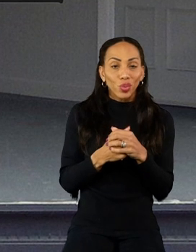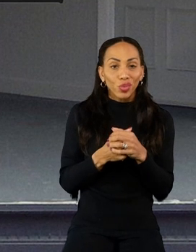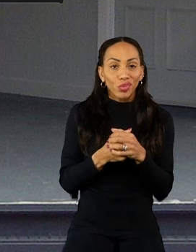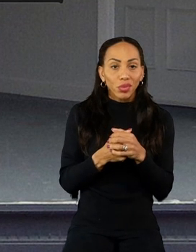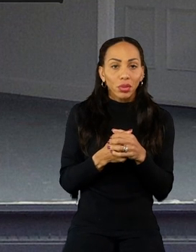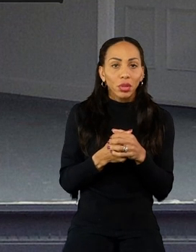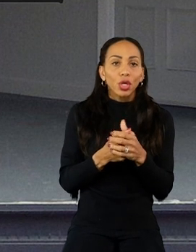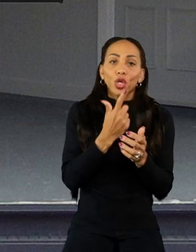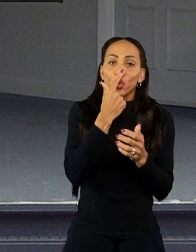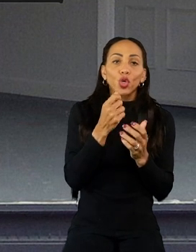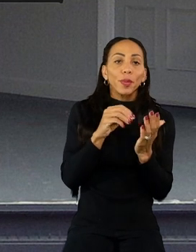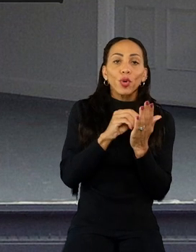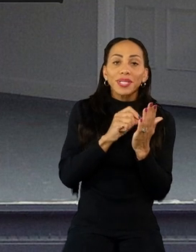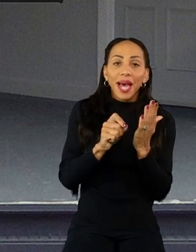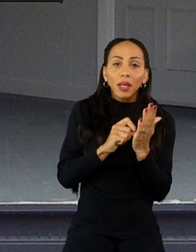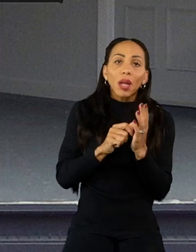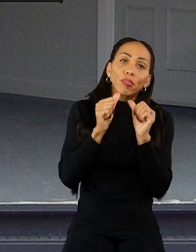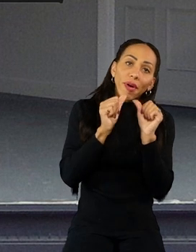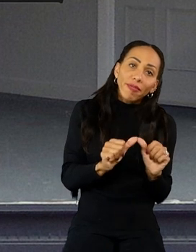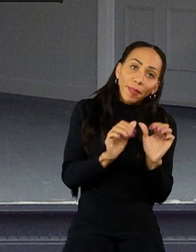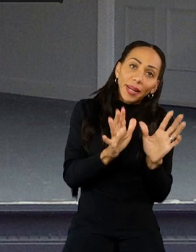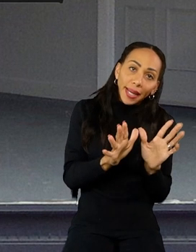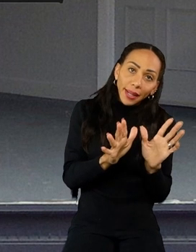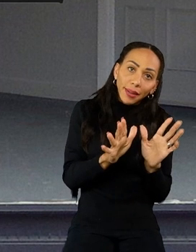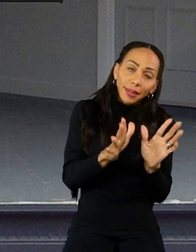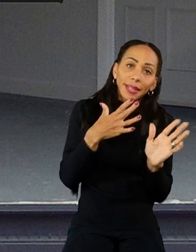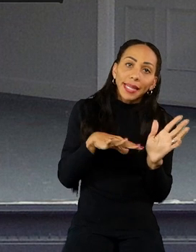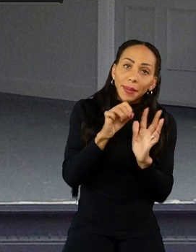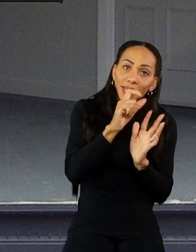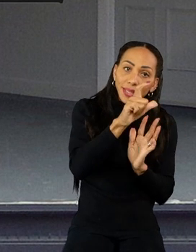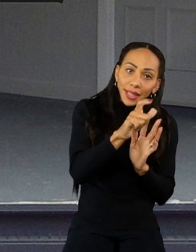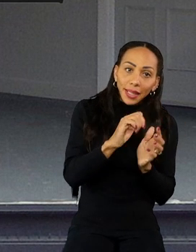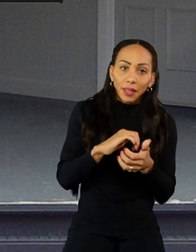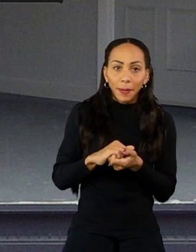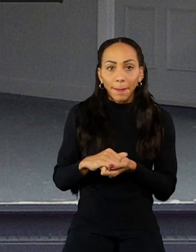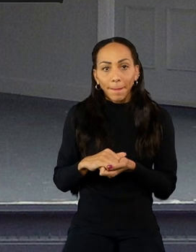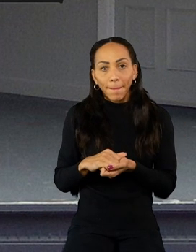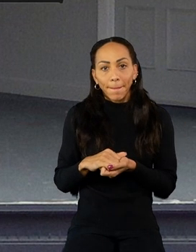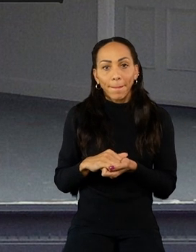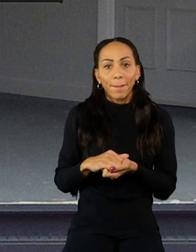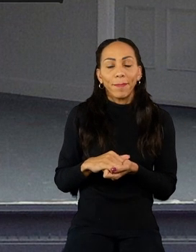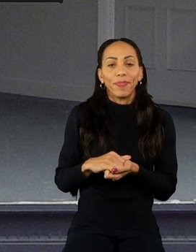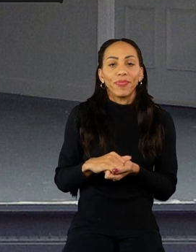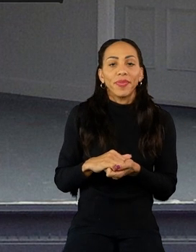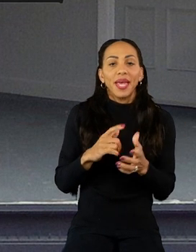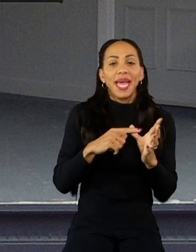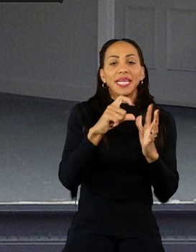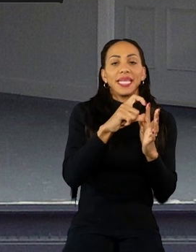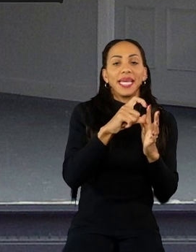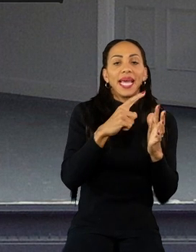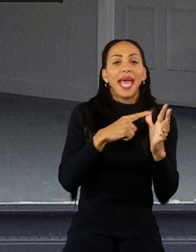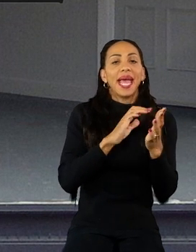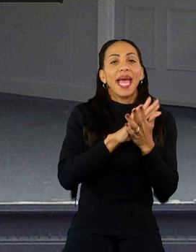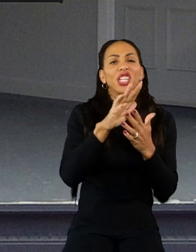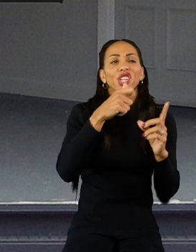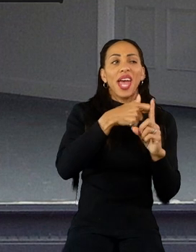project and it's up to you. But I mean, you might want to say preferably, or you could. I mean, it's sort of like we should see more